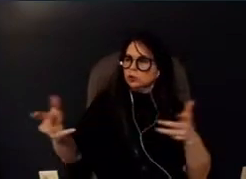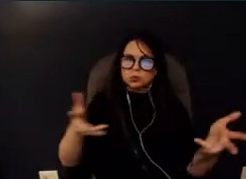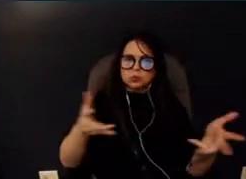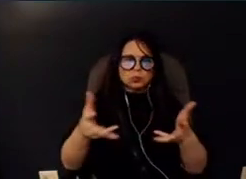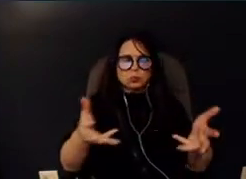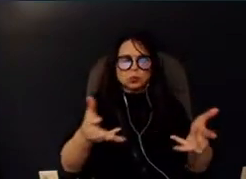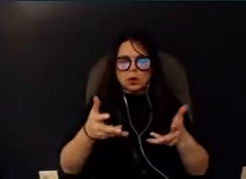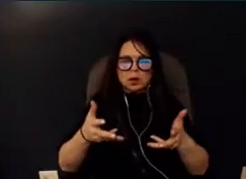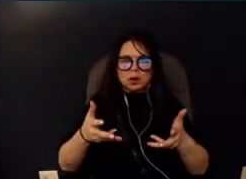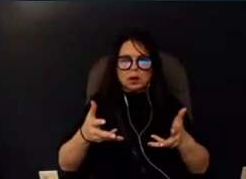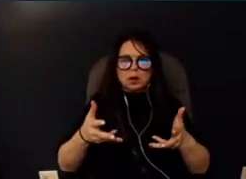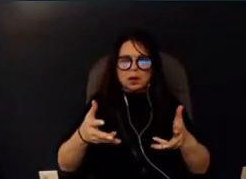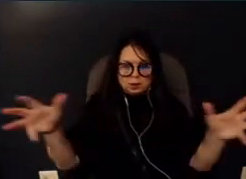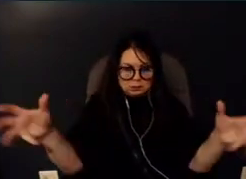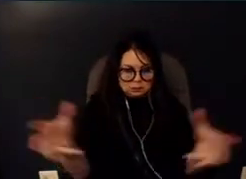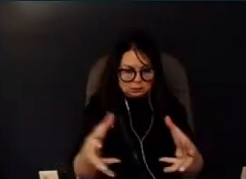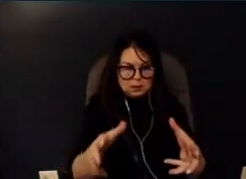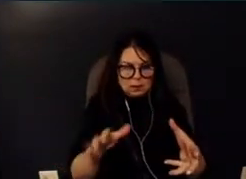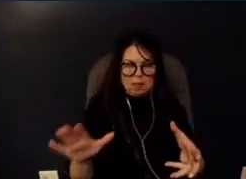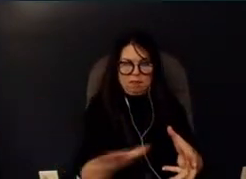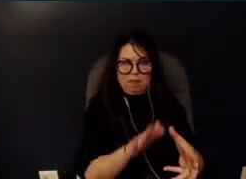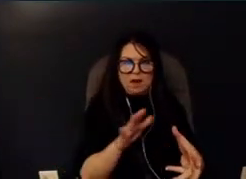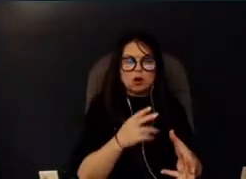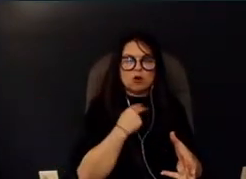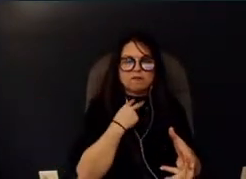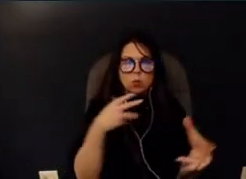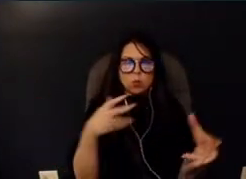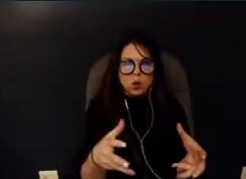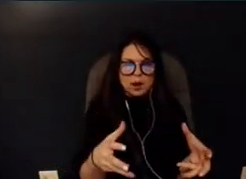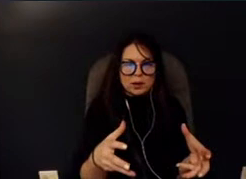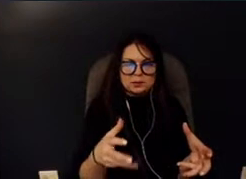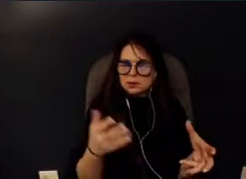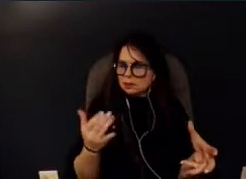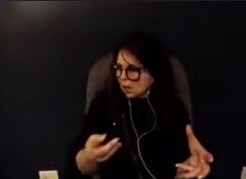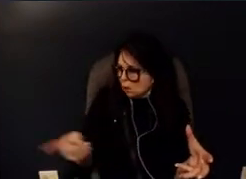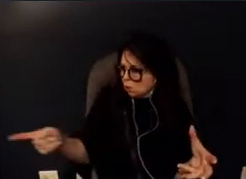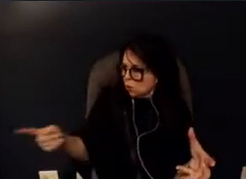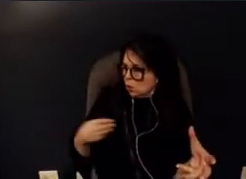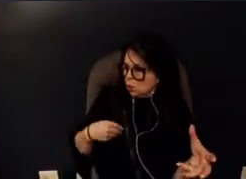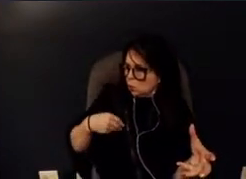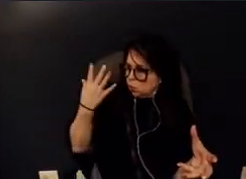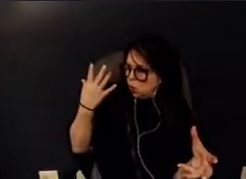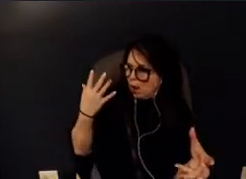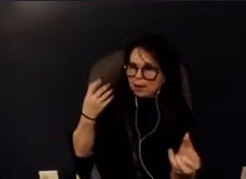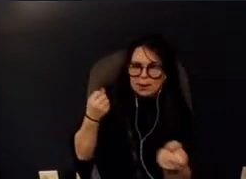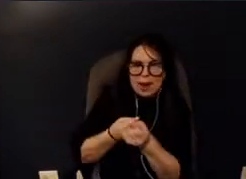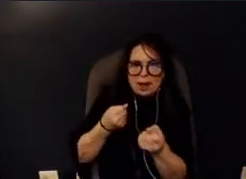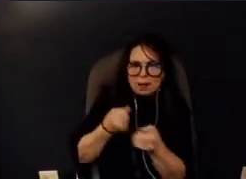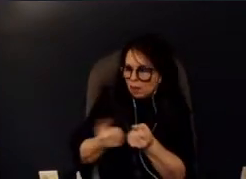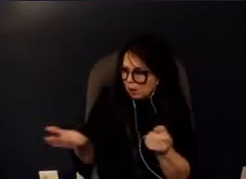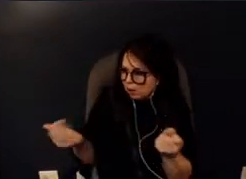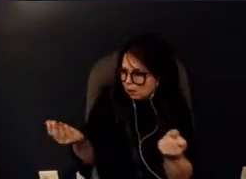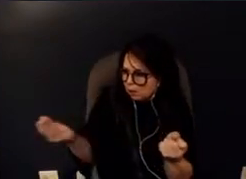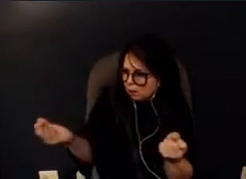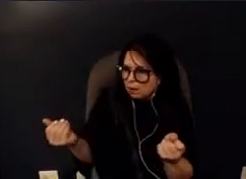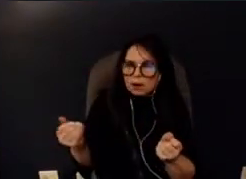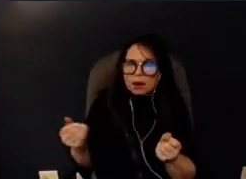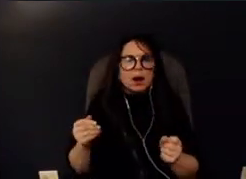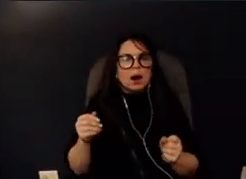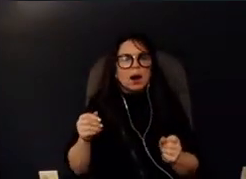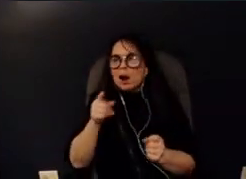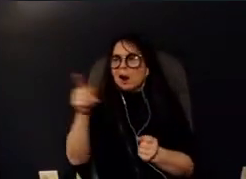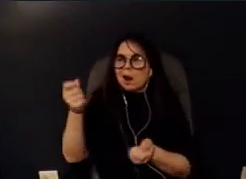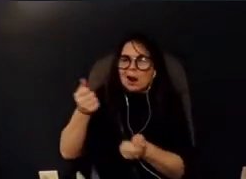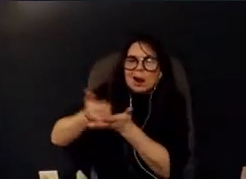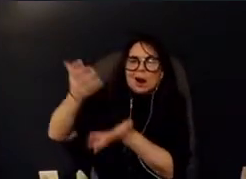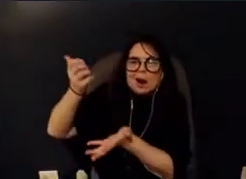and the folks with wealth to try to step back and really allow those communities